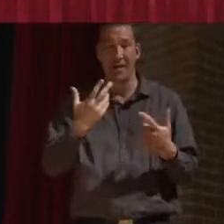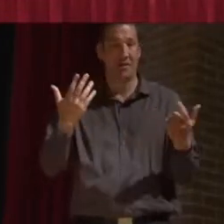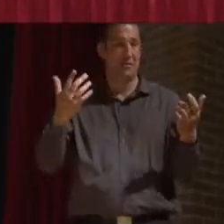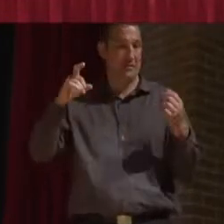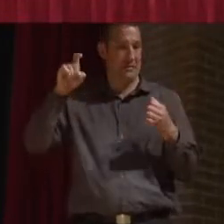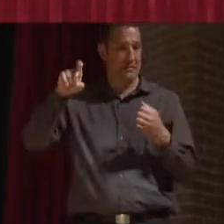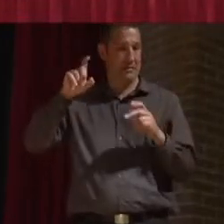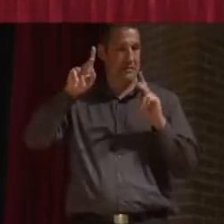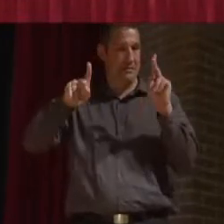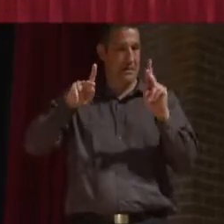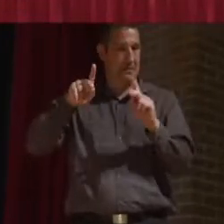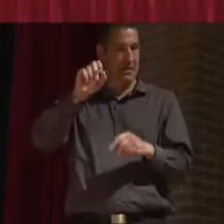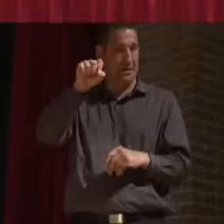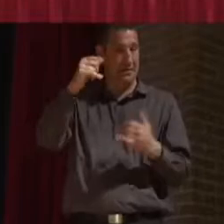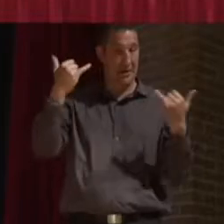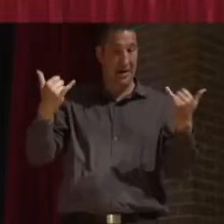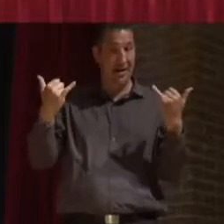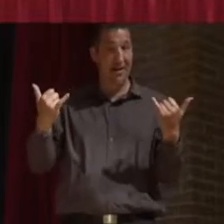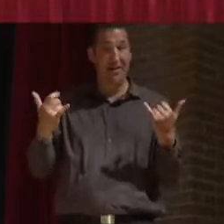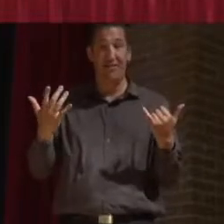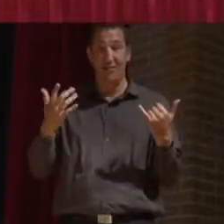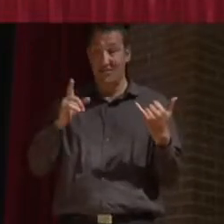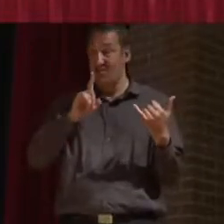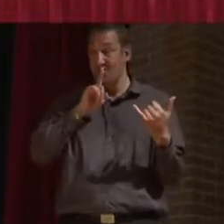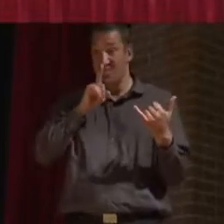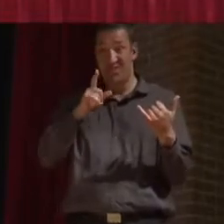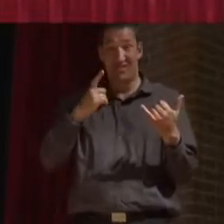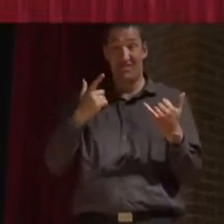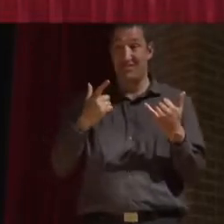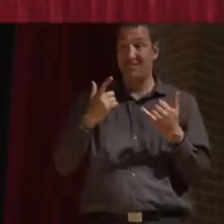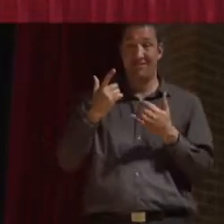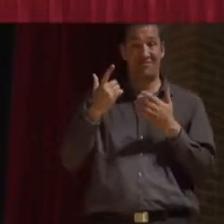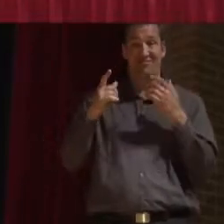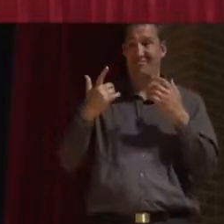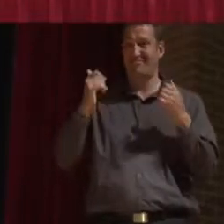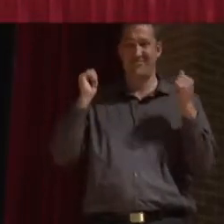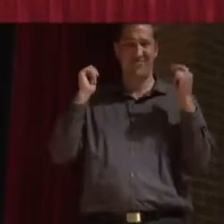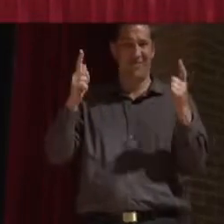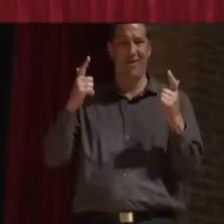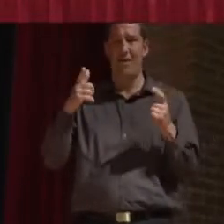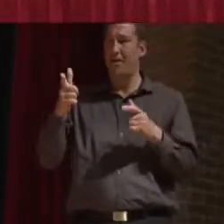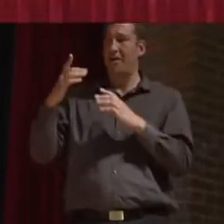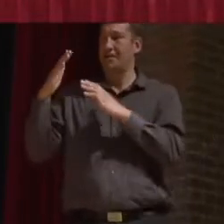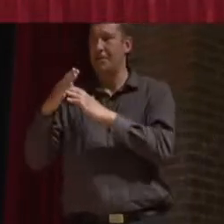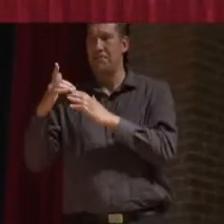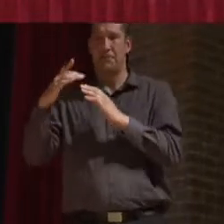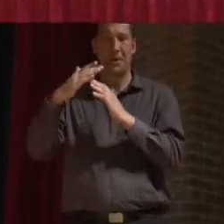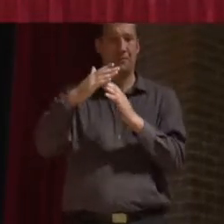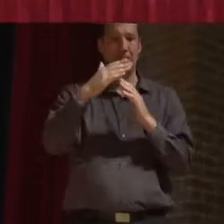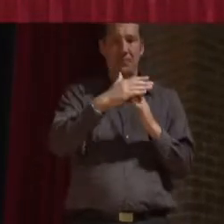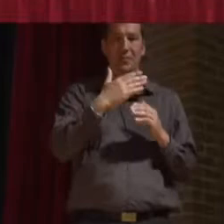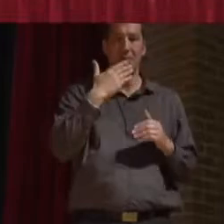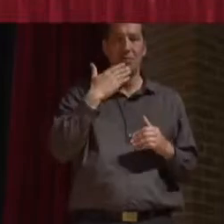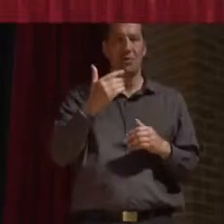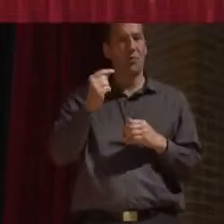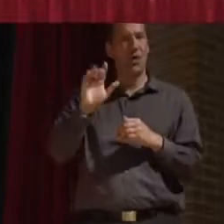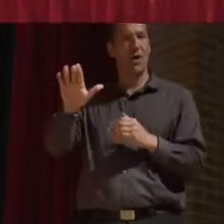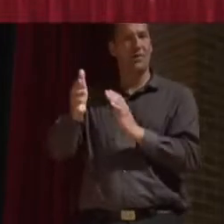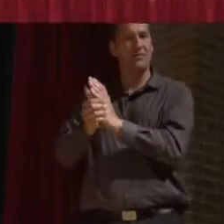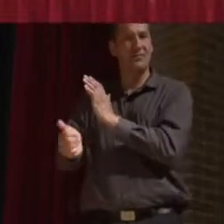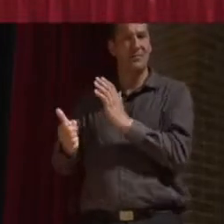people, you know, right now, and everyone is the best at something. Yeah. And finding that, what they're best